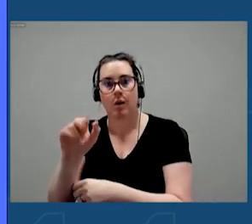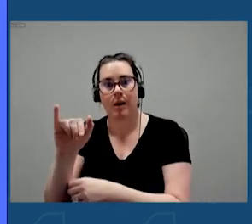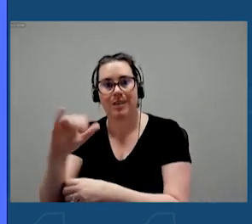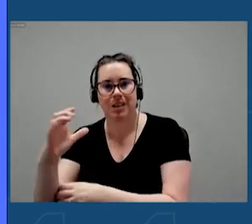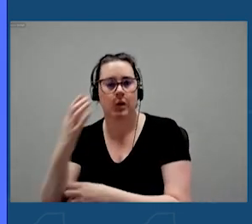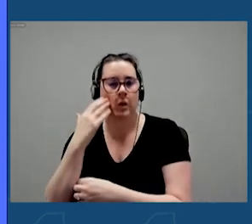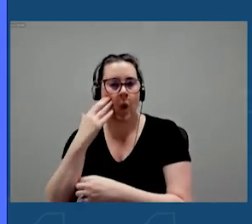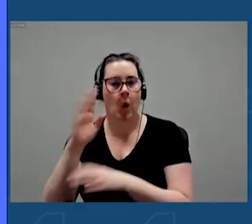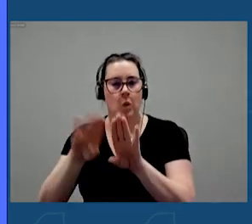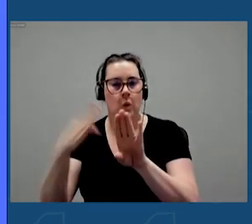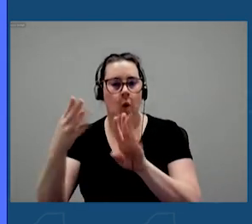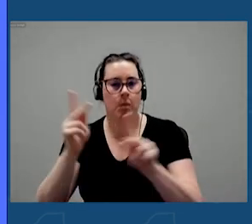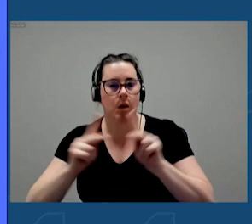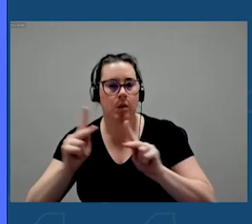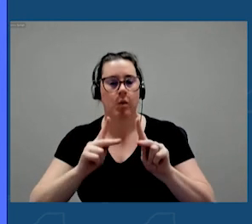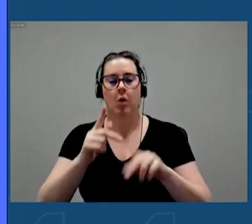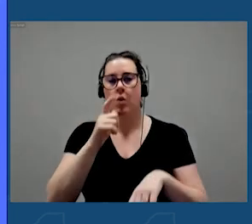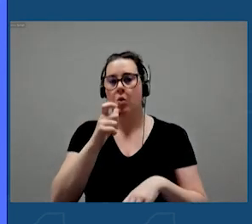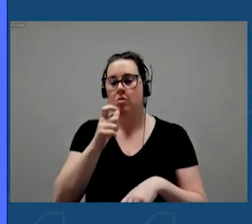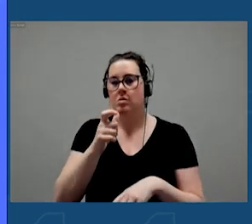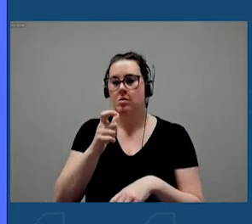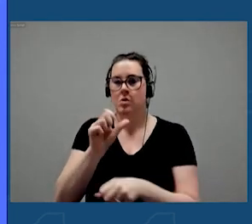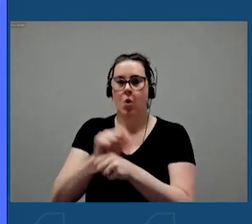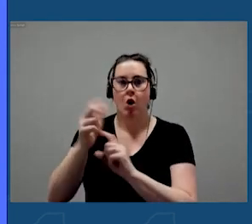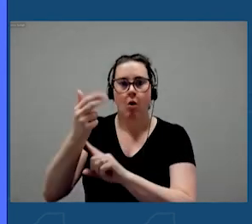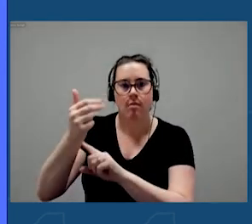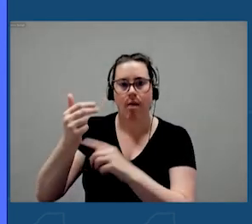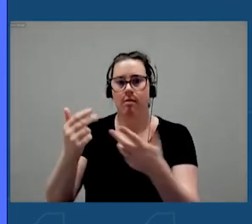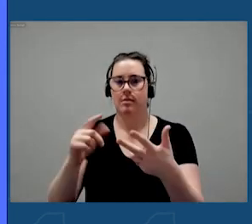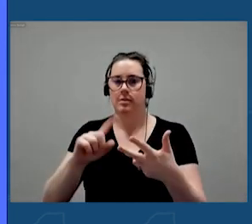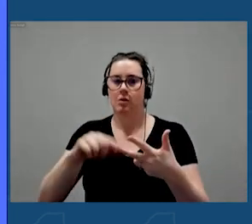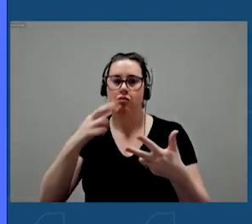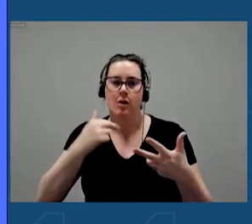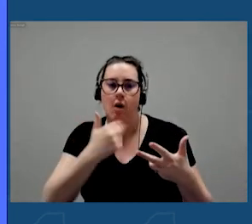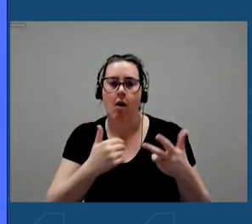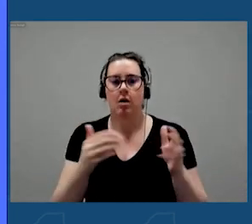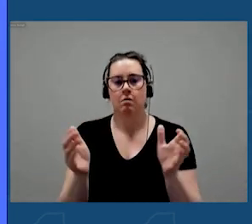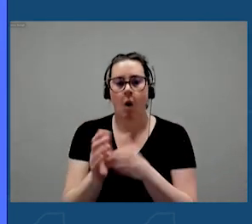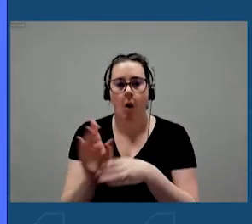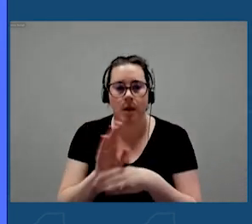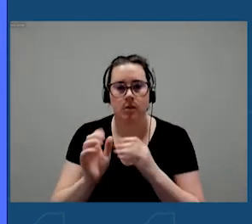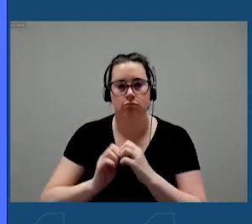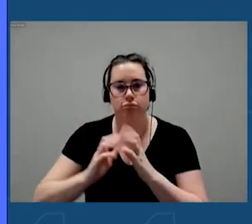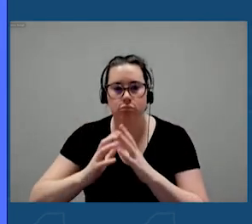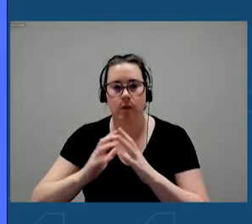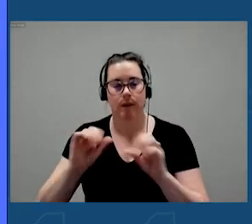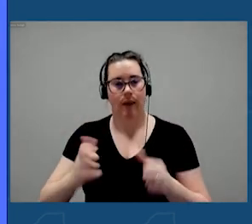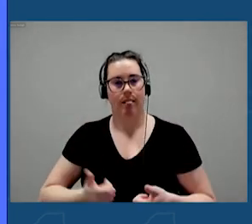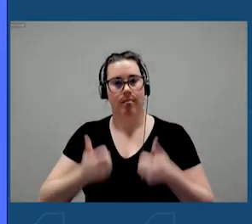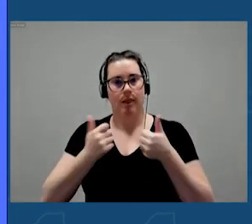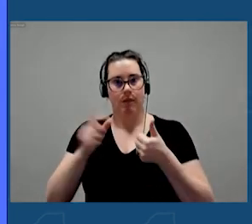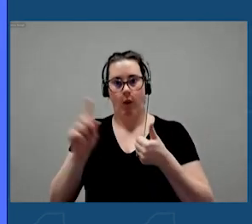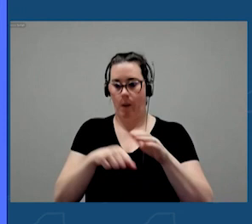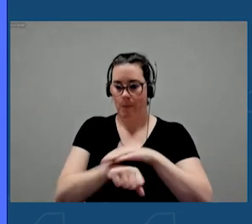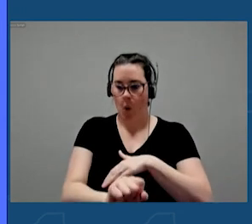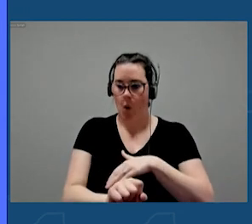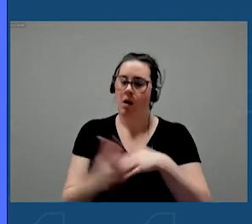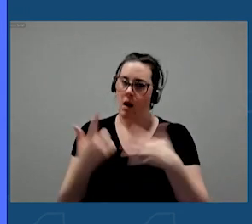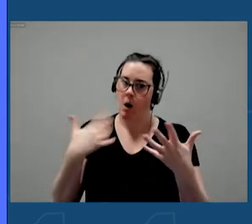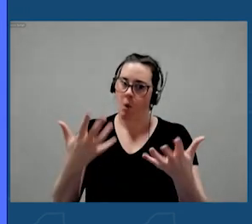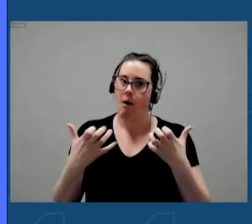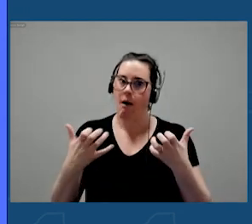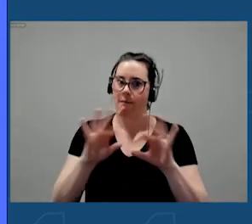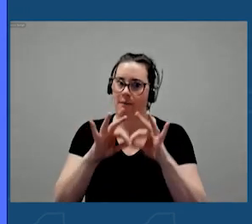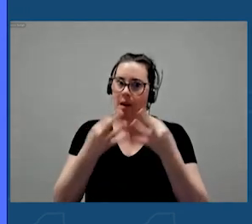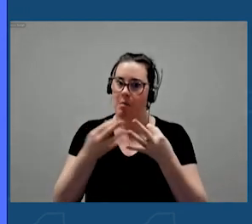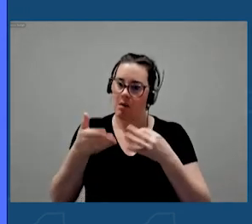work in hospitalities and young tech startups and small business people can live in the same borough that they were born in, that they want to raise their family, and they work